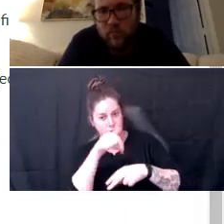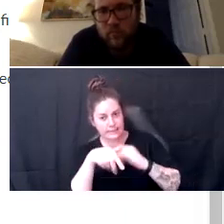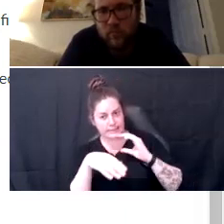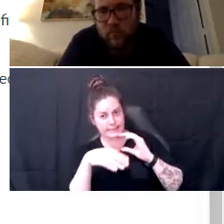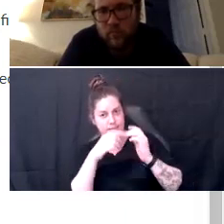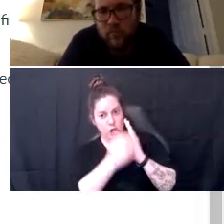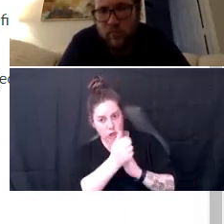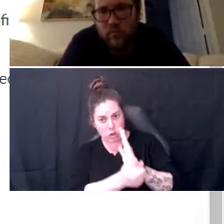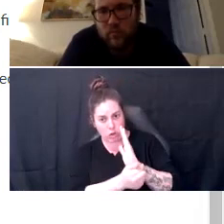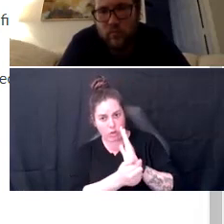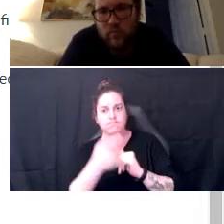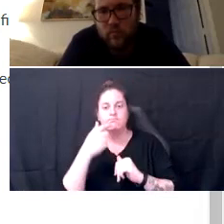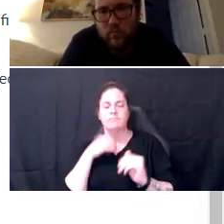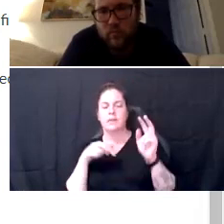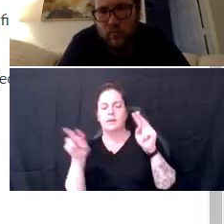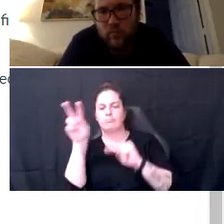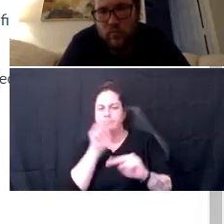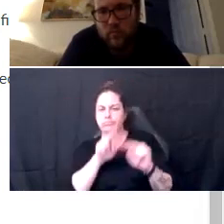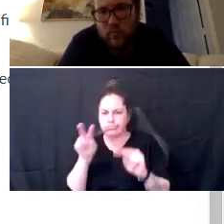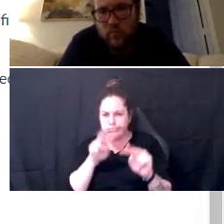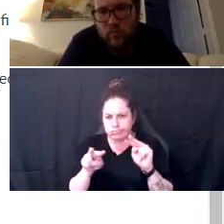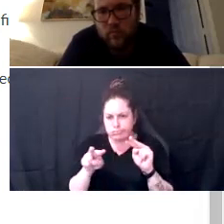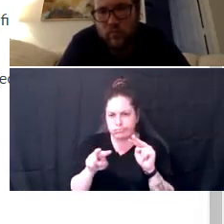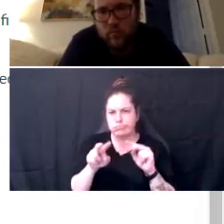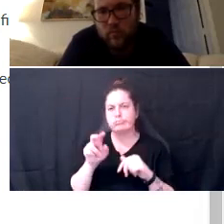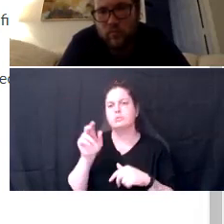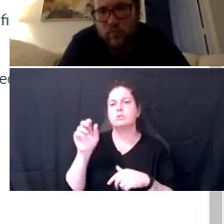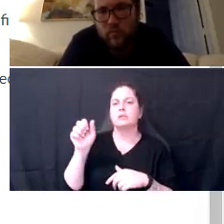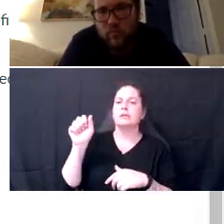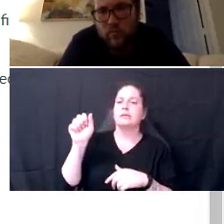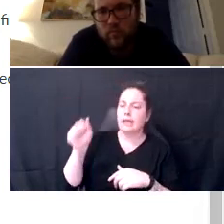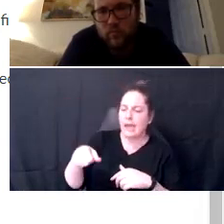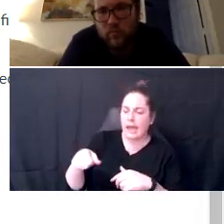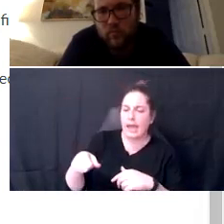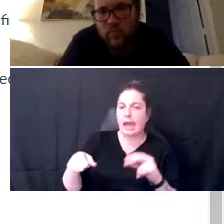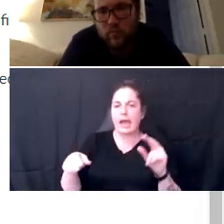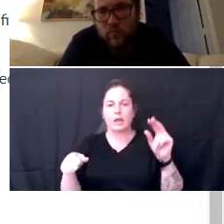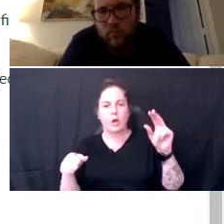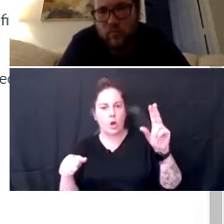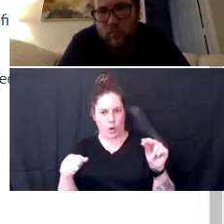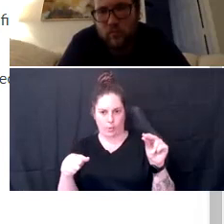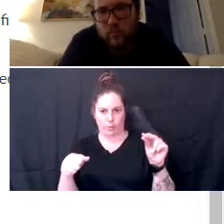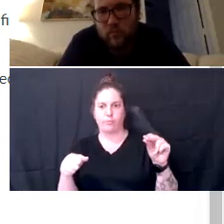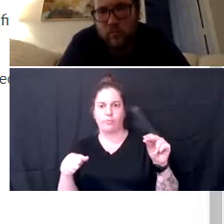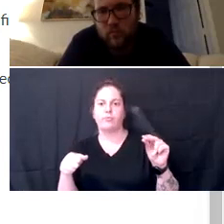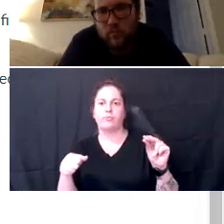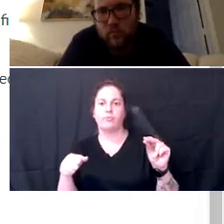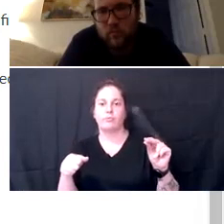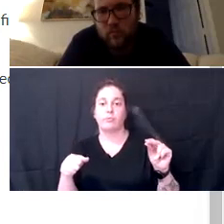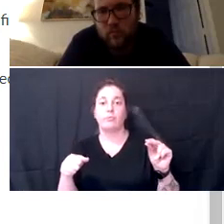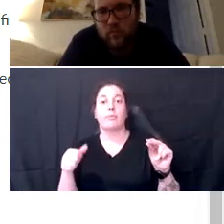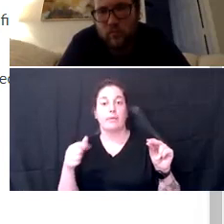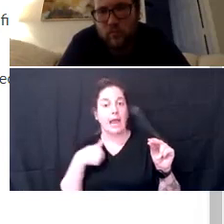take a look at it and tell you, yeah, you can use this article, or no, you can't use this article, and here's why